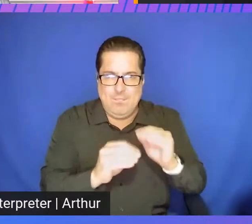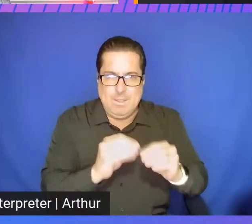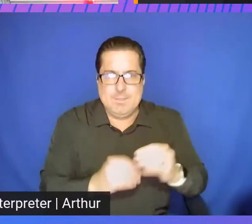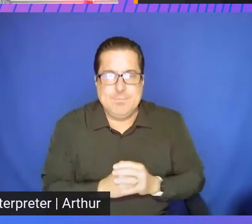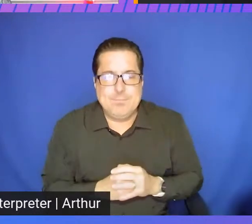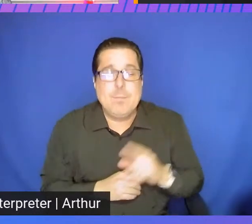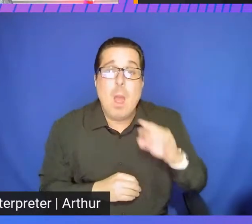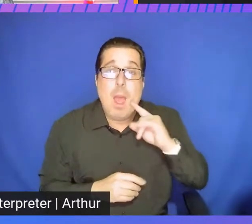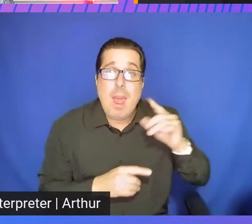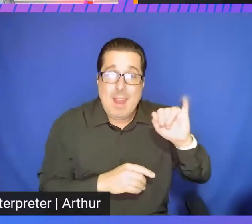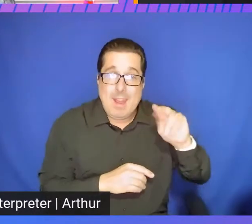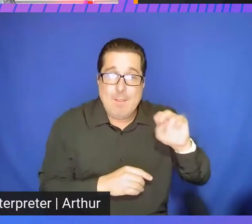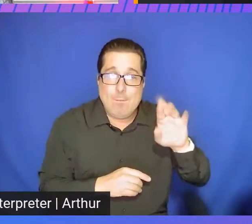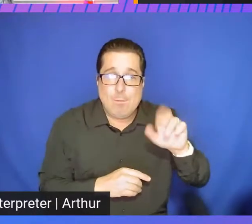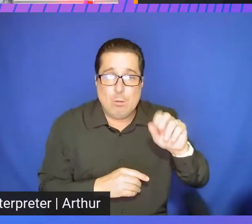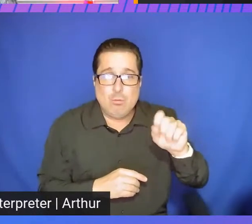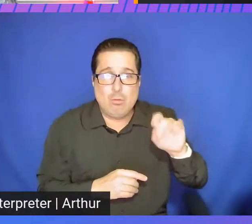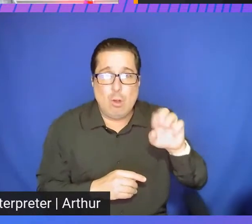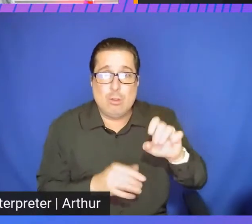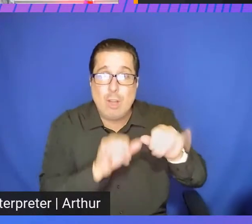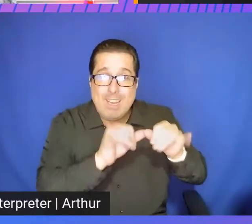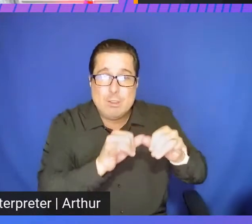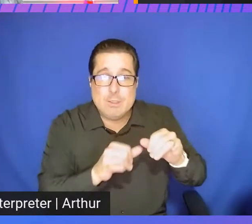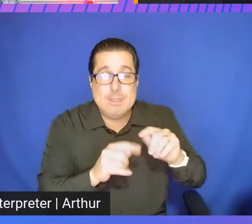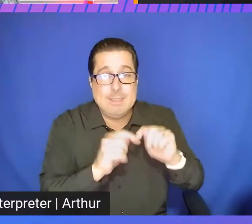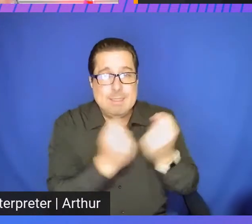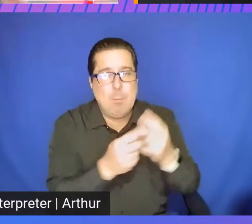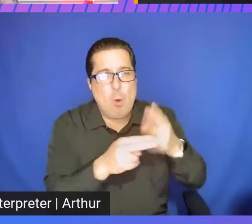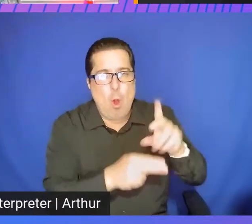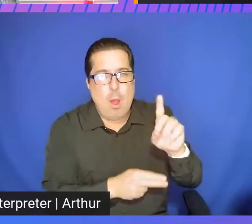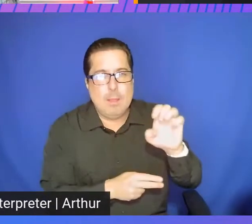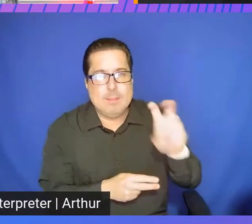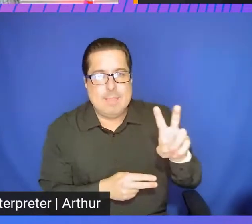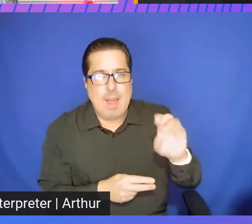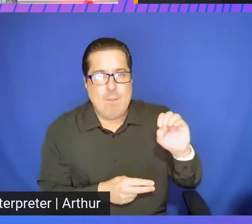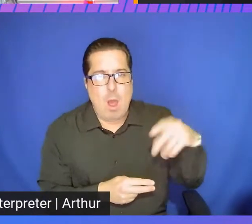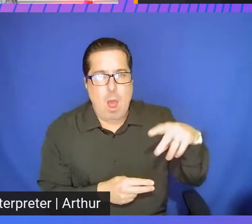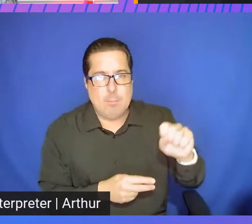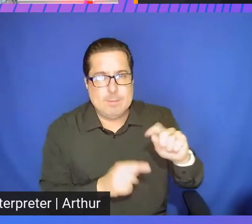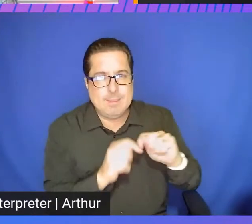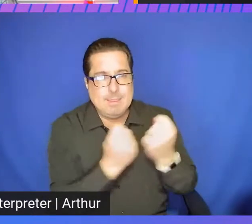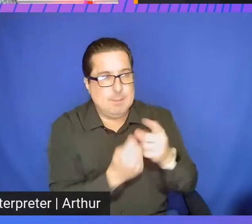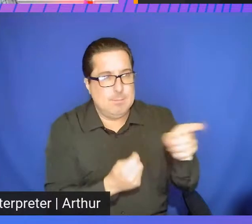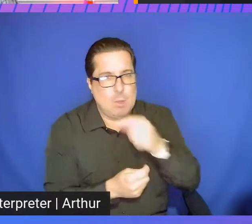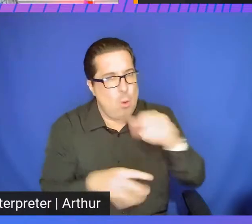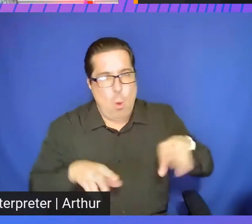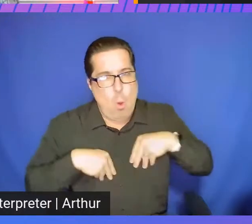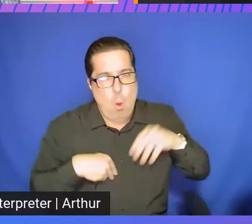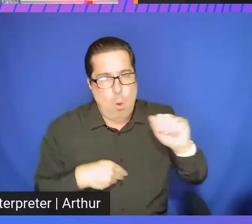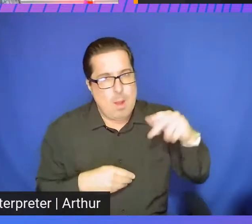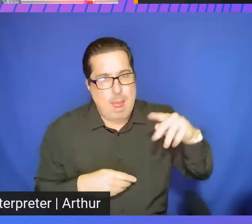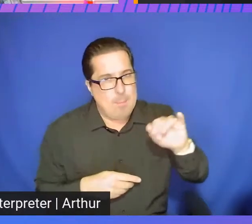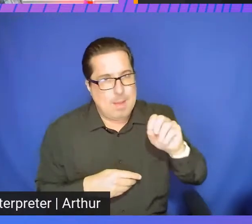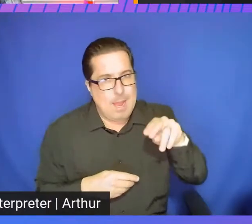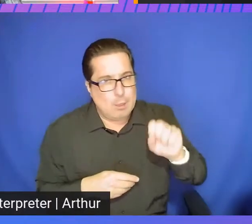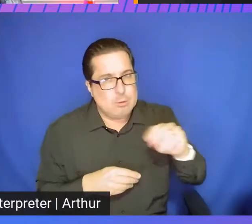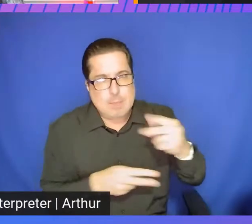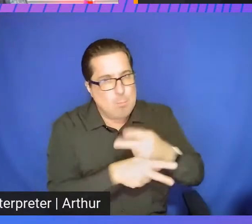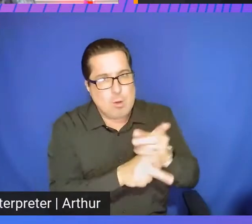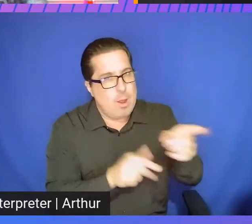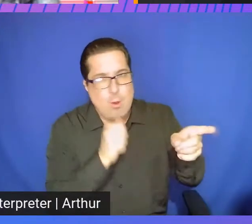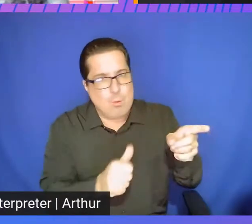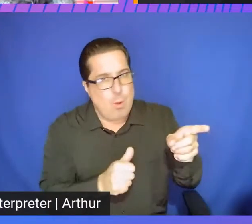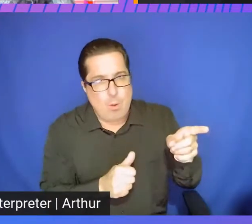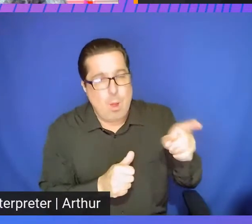infrastructure engineering team. You can call it a DevOps team, but they don't own these applications in production. They're